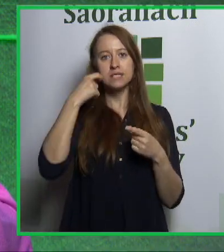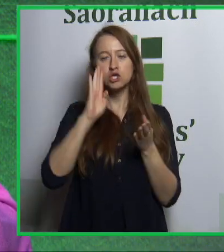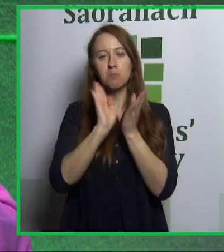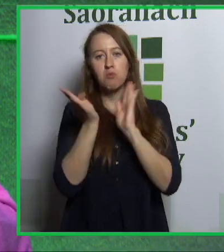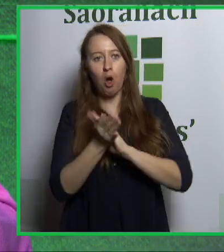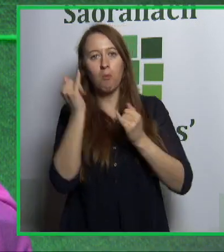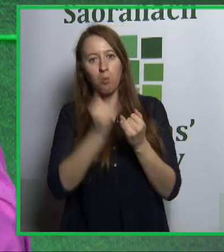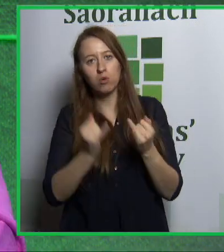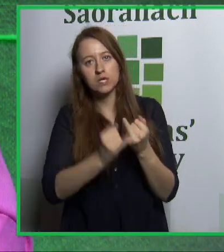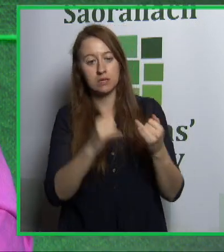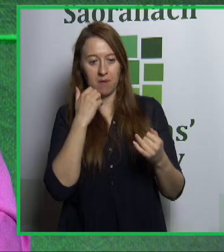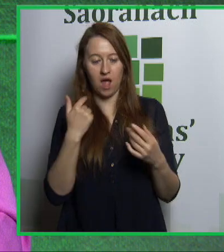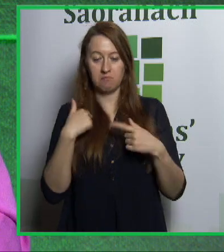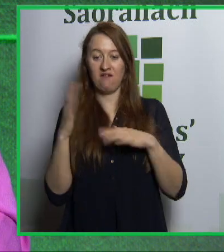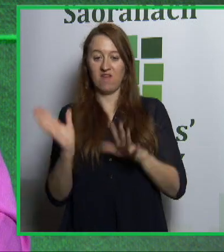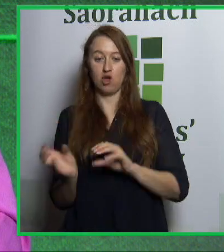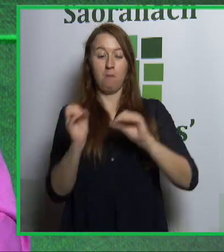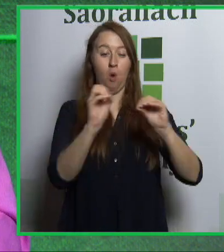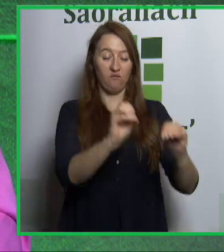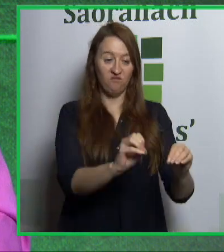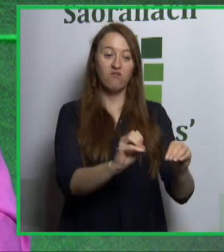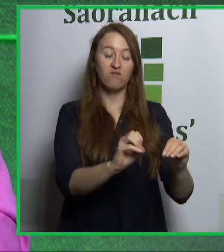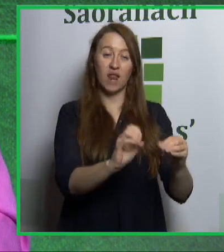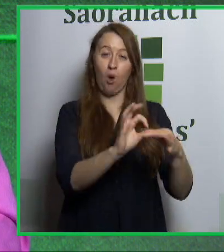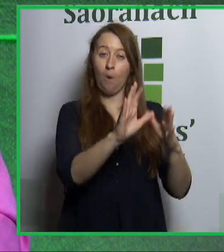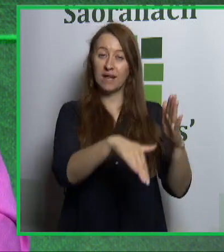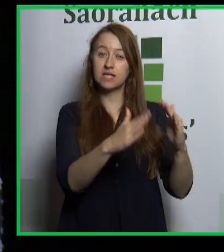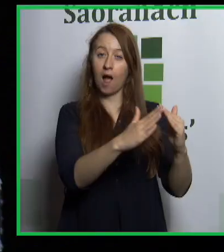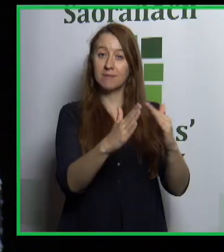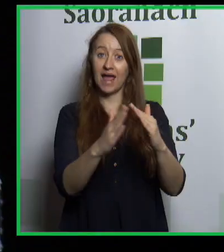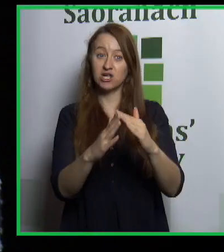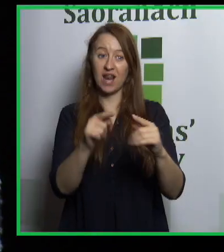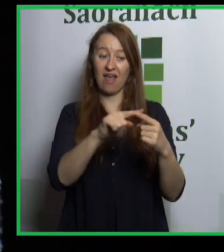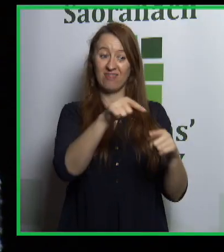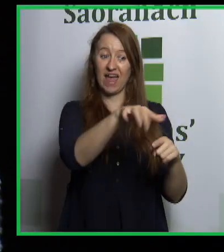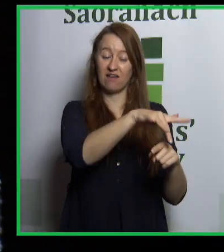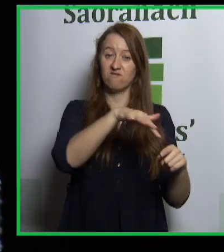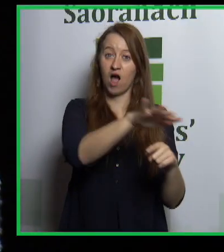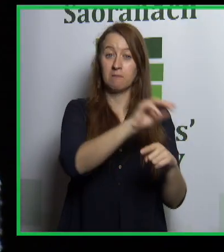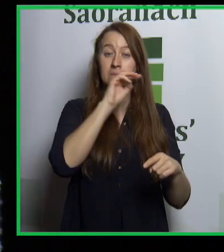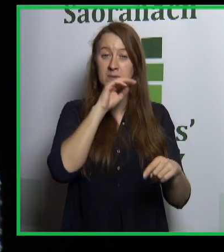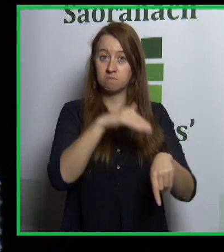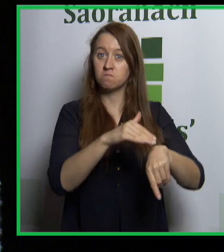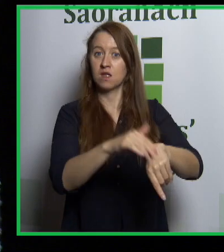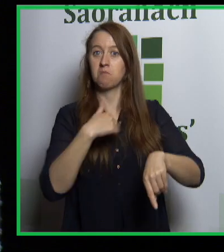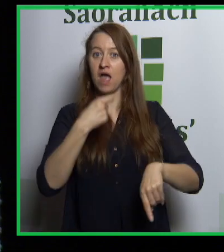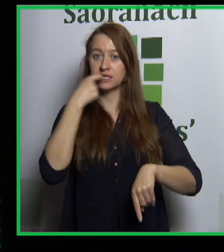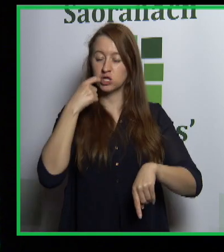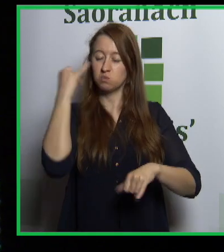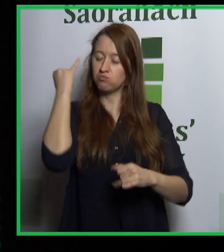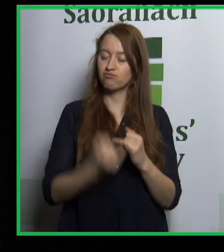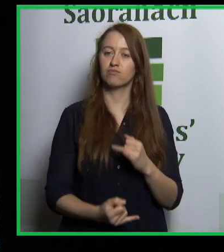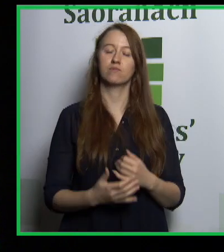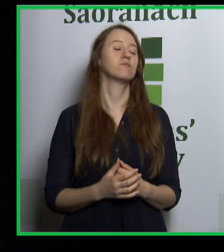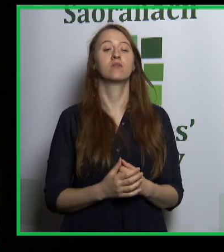know, homeless accommodation. Yeah. What's really interesting is that, like, heroin has